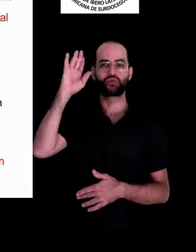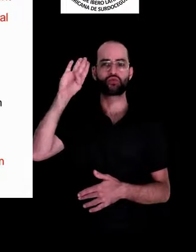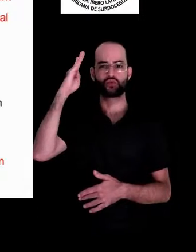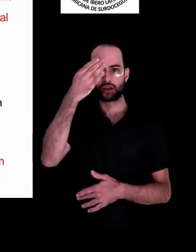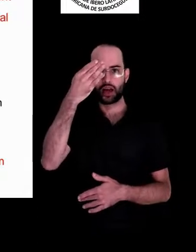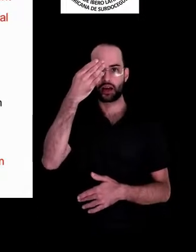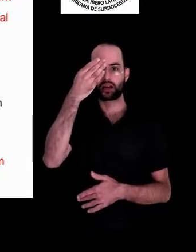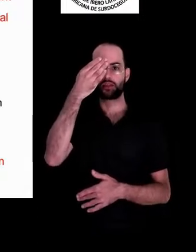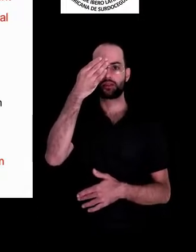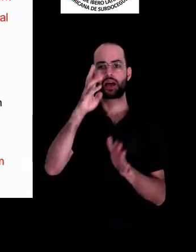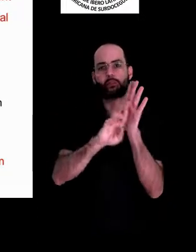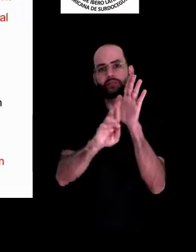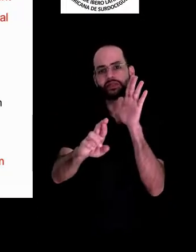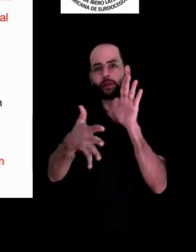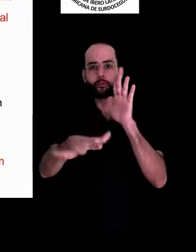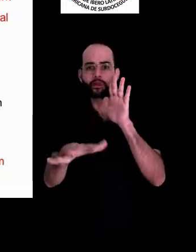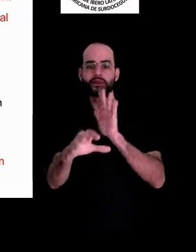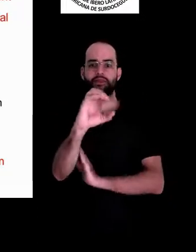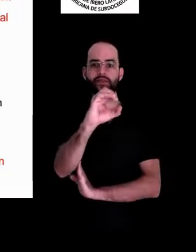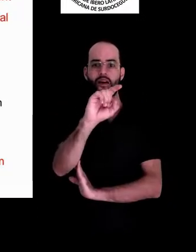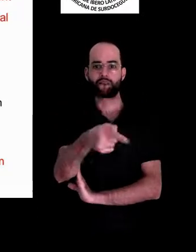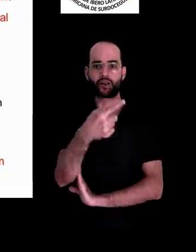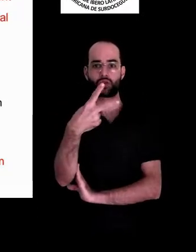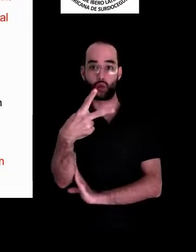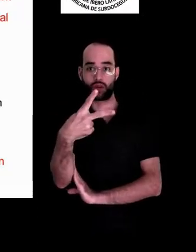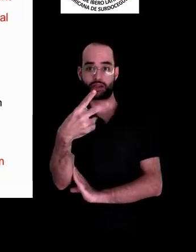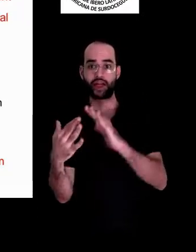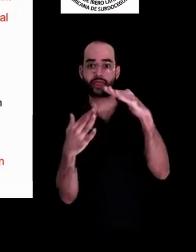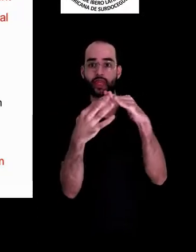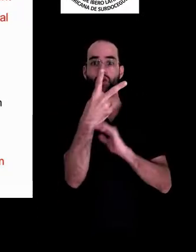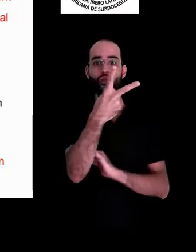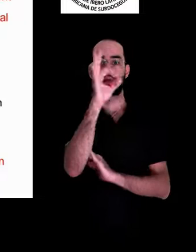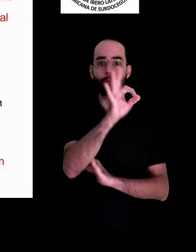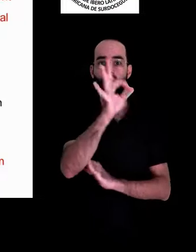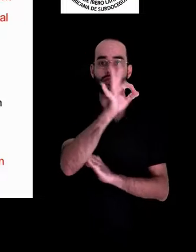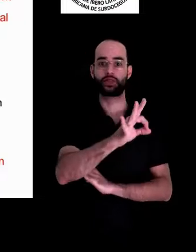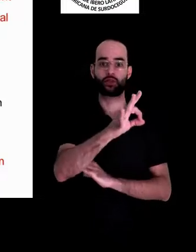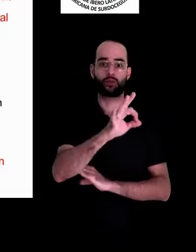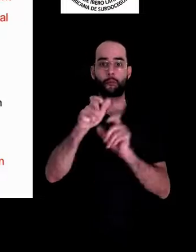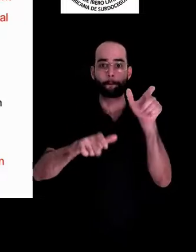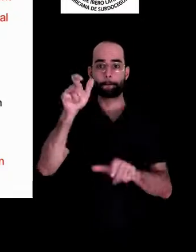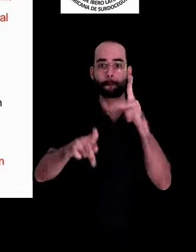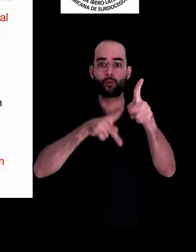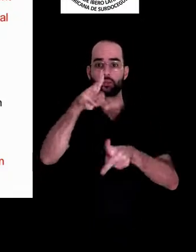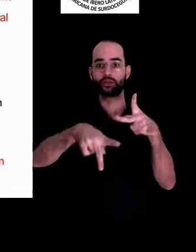to it, in red ink centered, is written, people with deafblindness represent